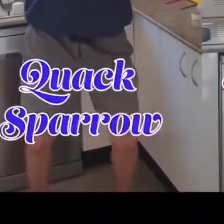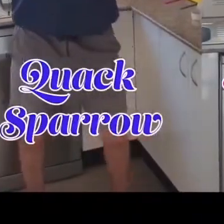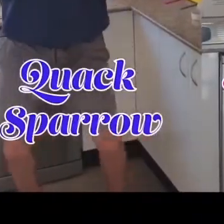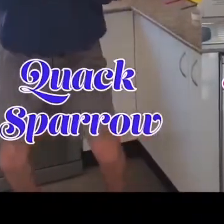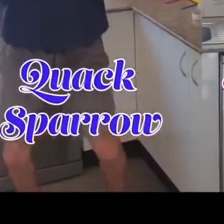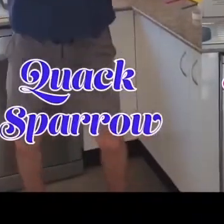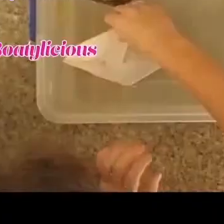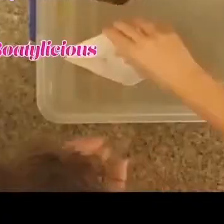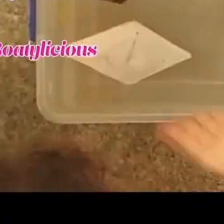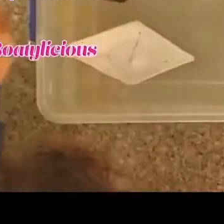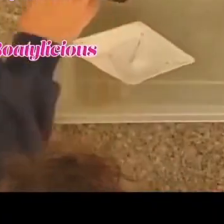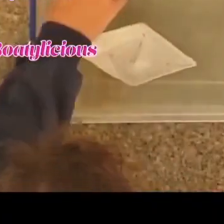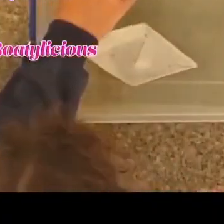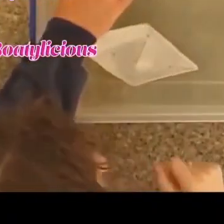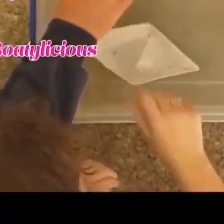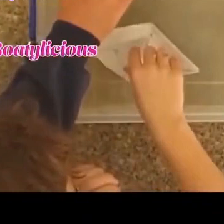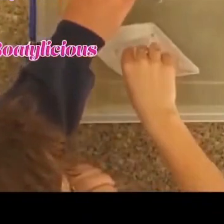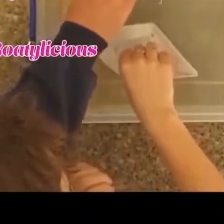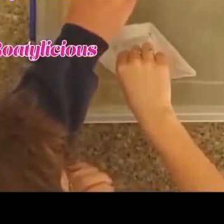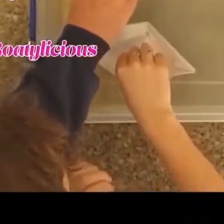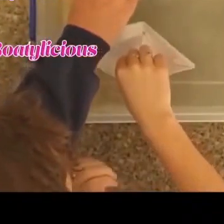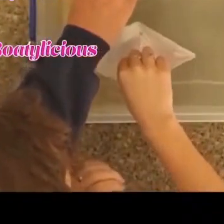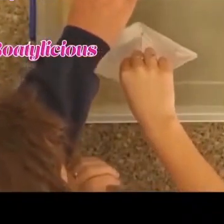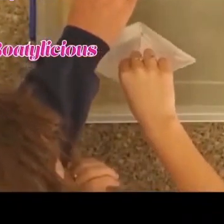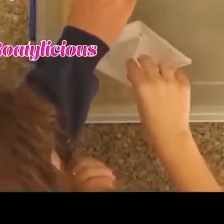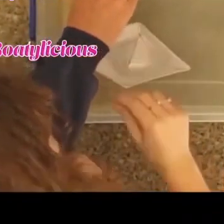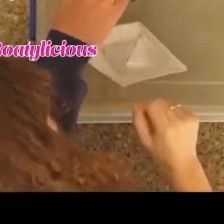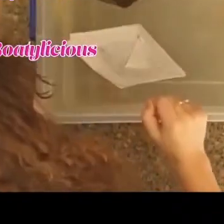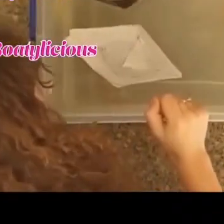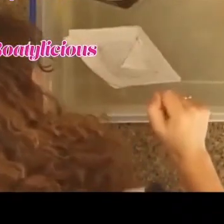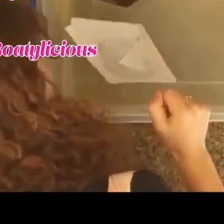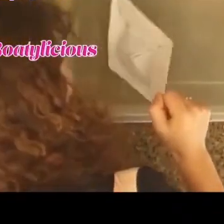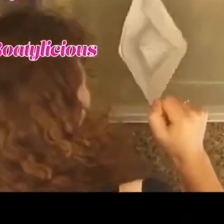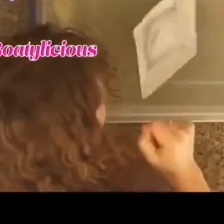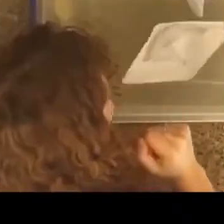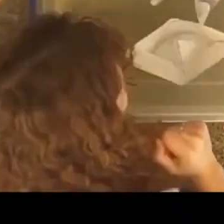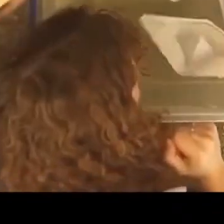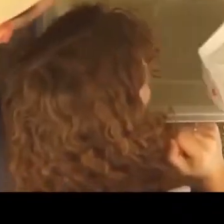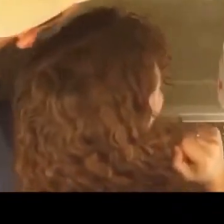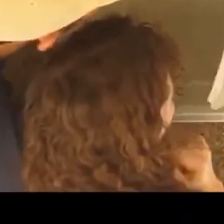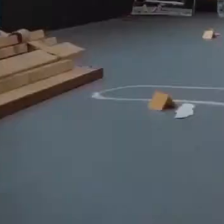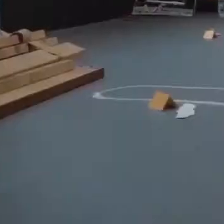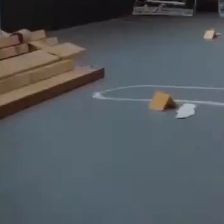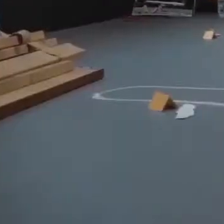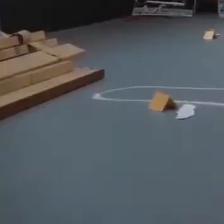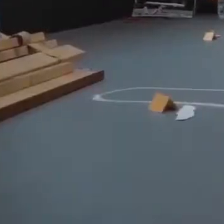Philippians chapter 2, 8 and 9. Jesus, he's the King.